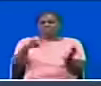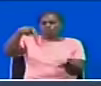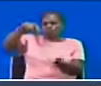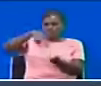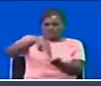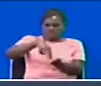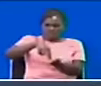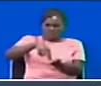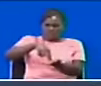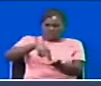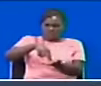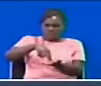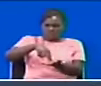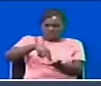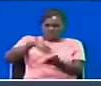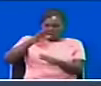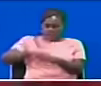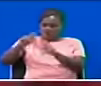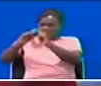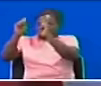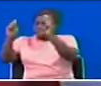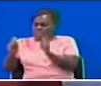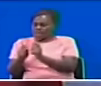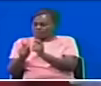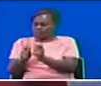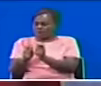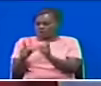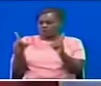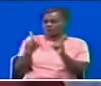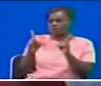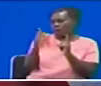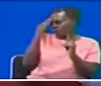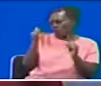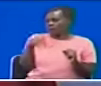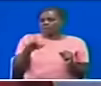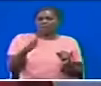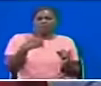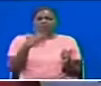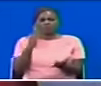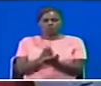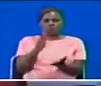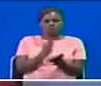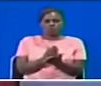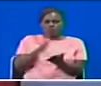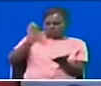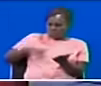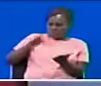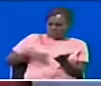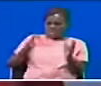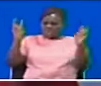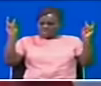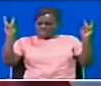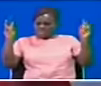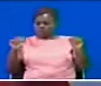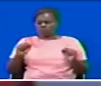on a tribal ticket while there are real women issues that women